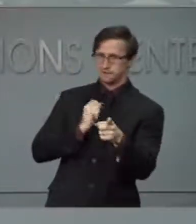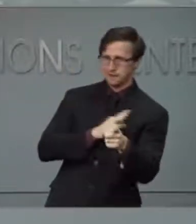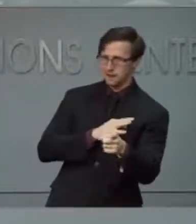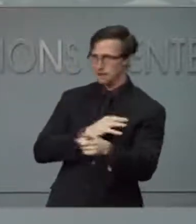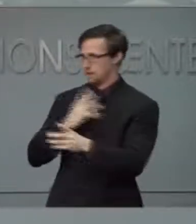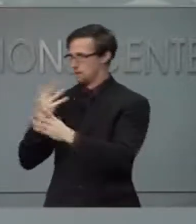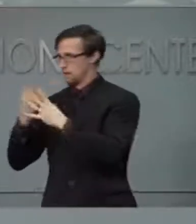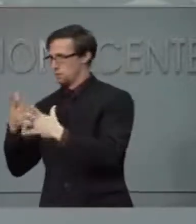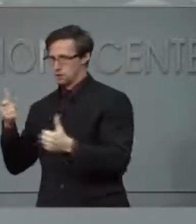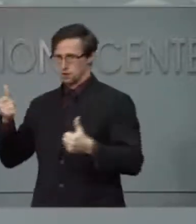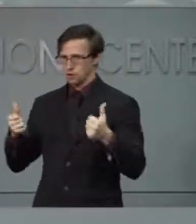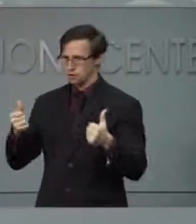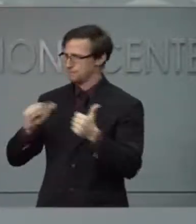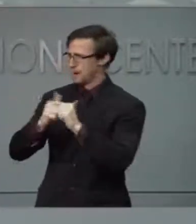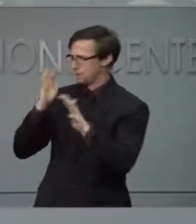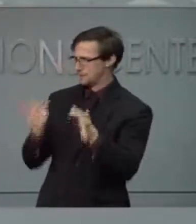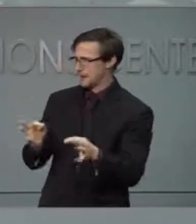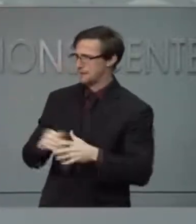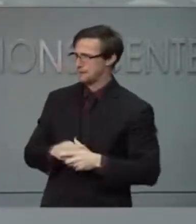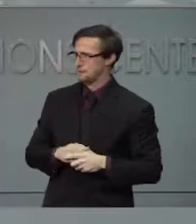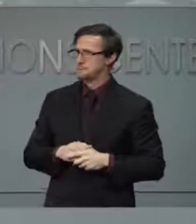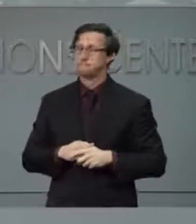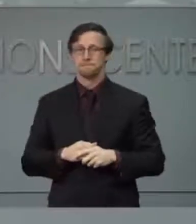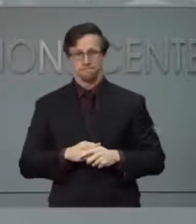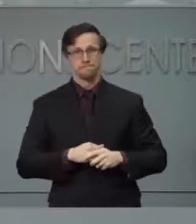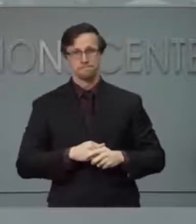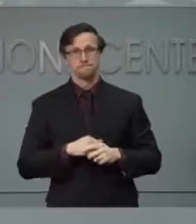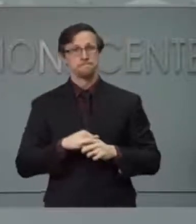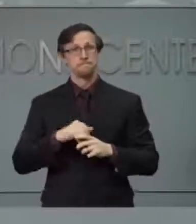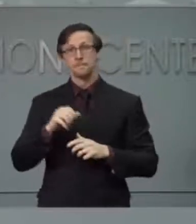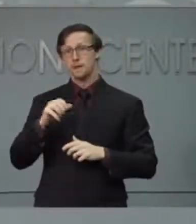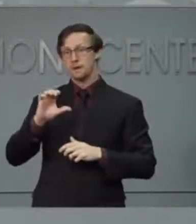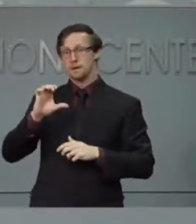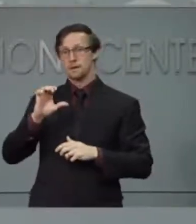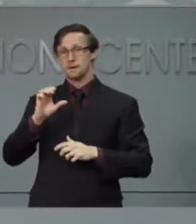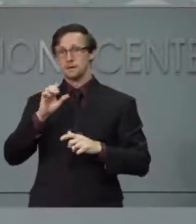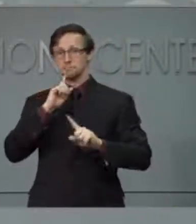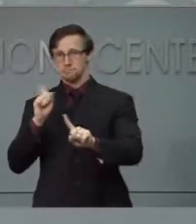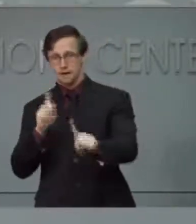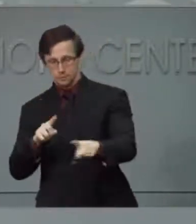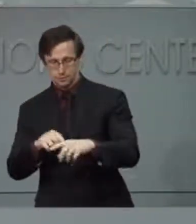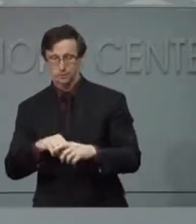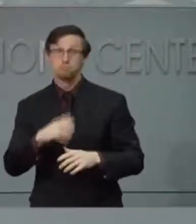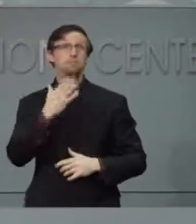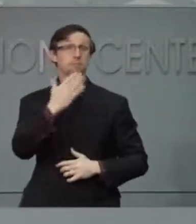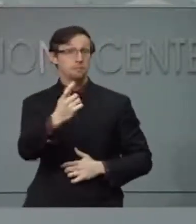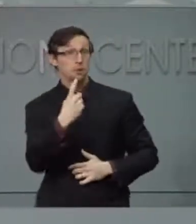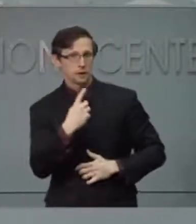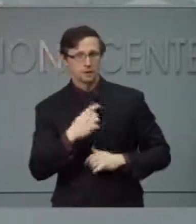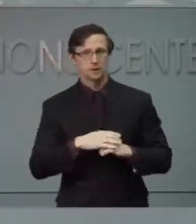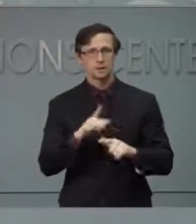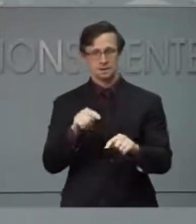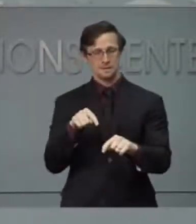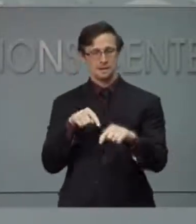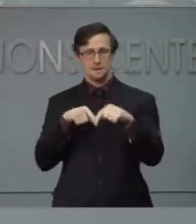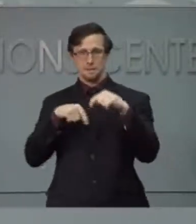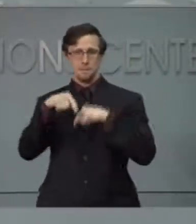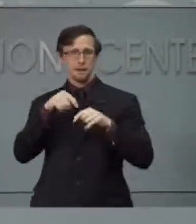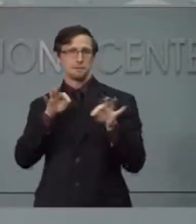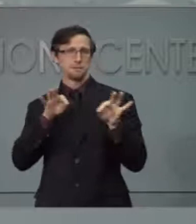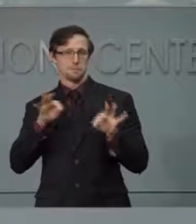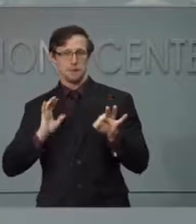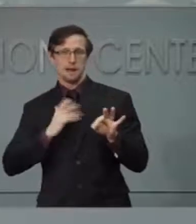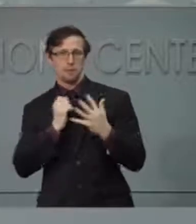you. Well, thanks for that question. Let me back up and explain the prioritization of how the limited amount